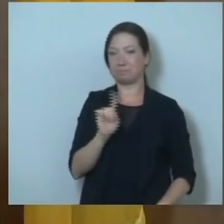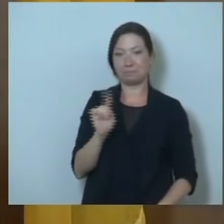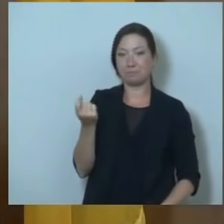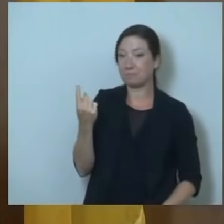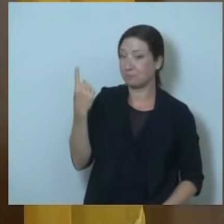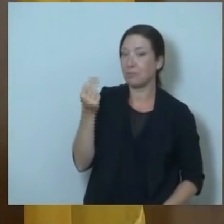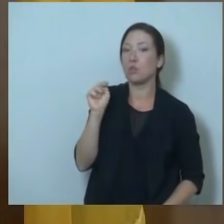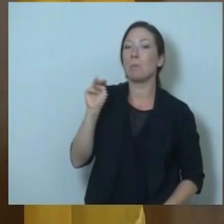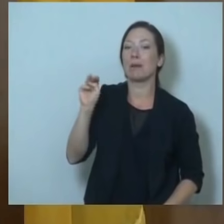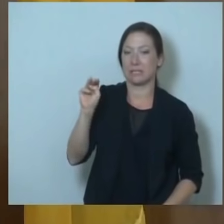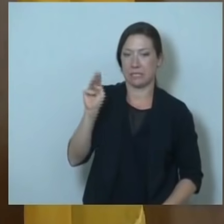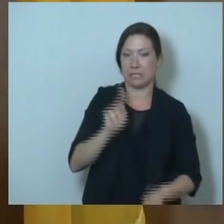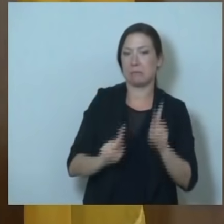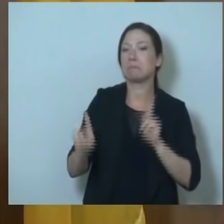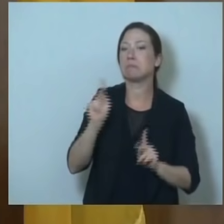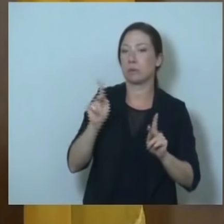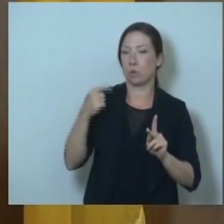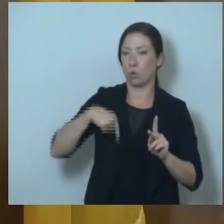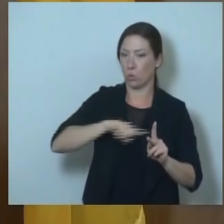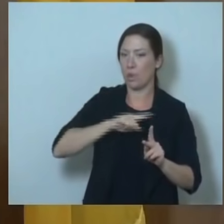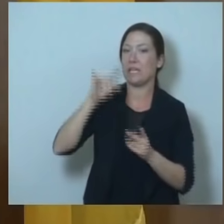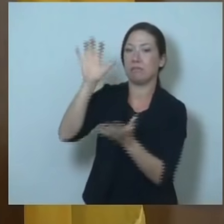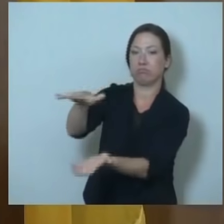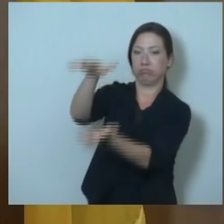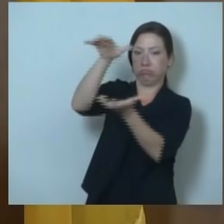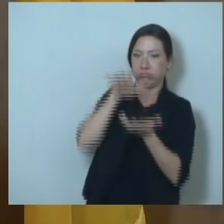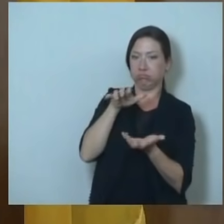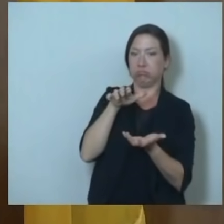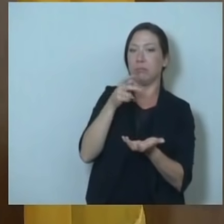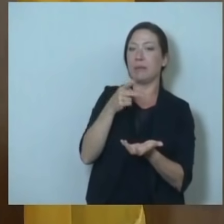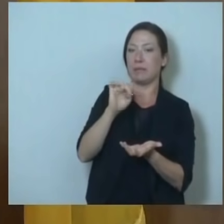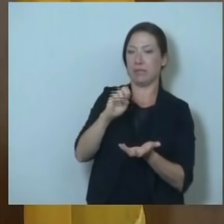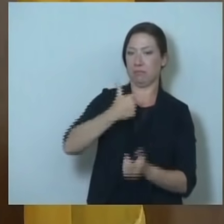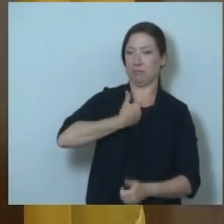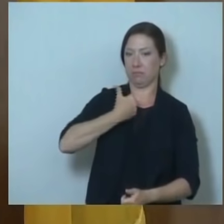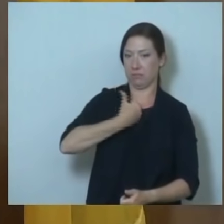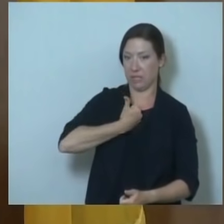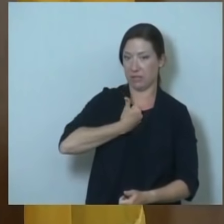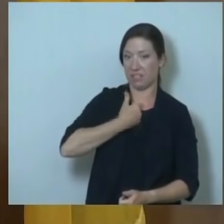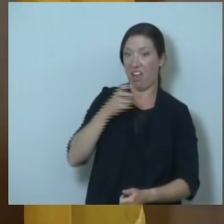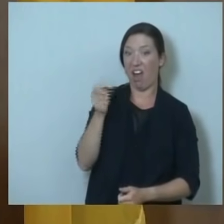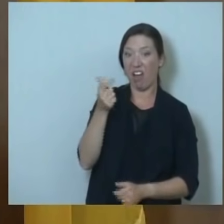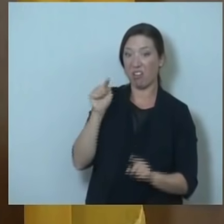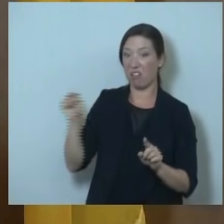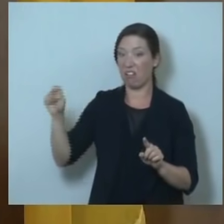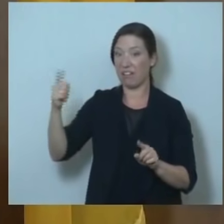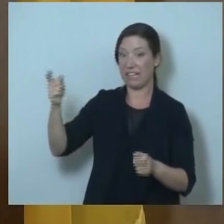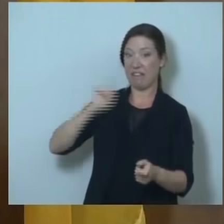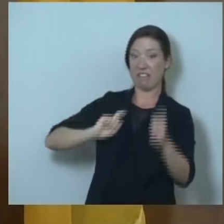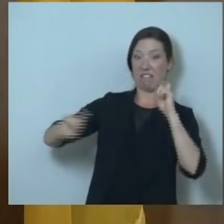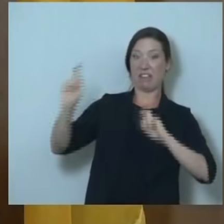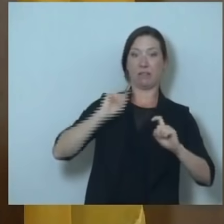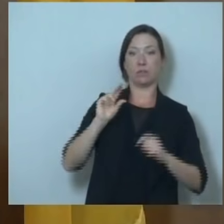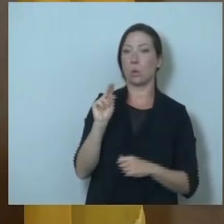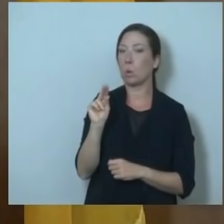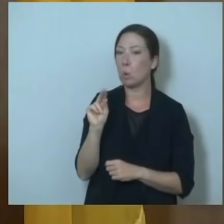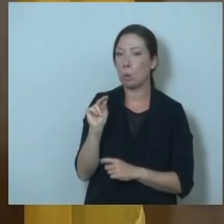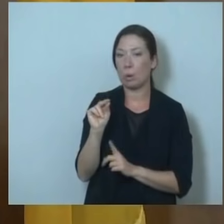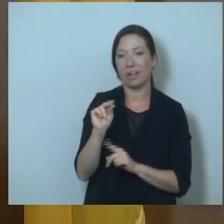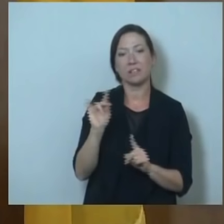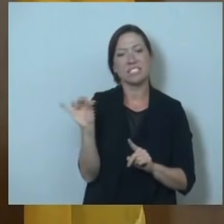in. We got very little from any other source, and that's true of every state. We've been out on our own.